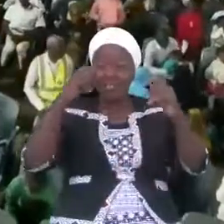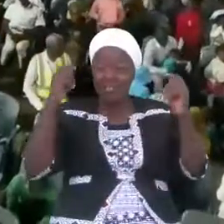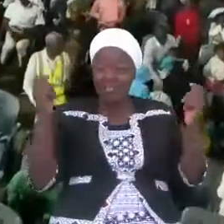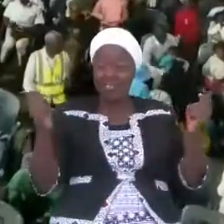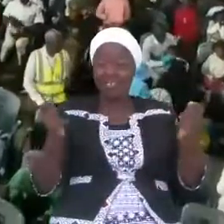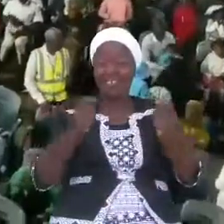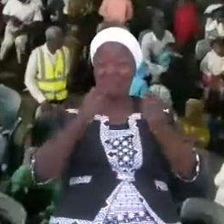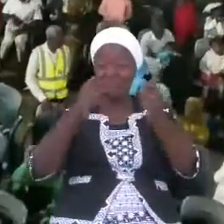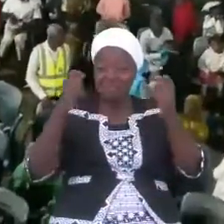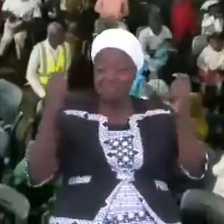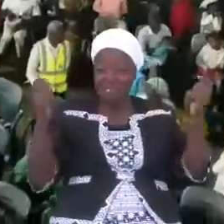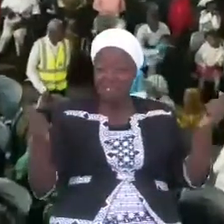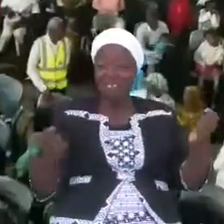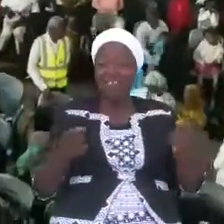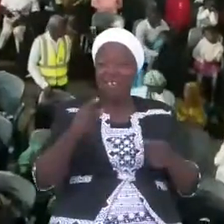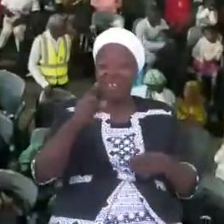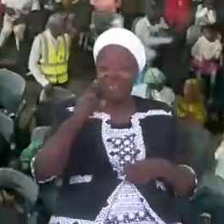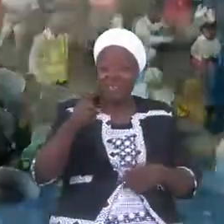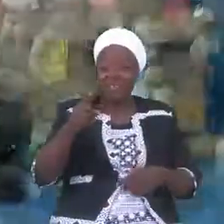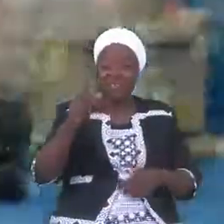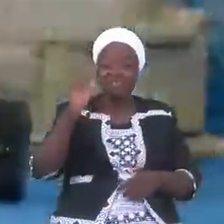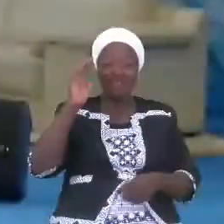You will rejoice.